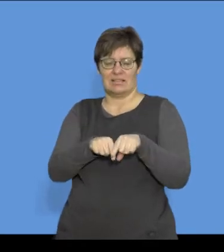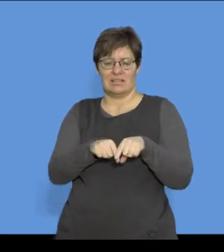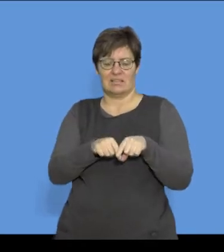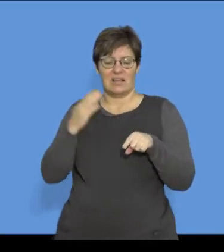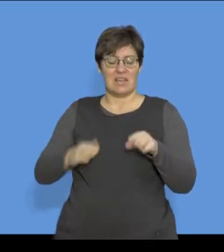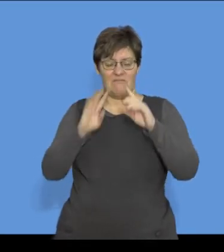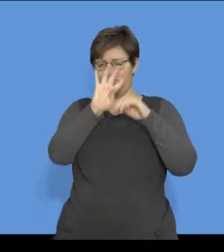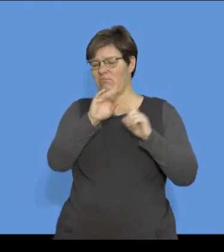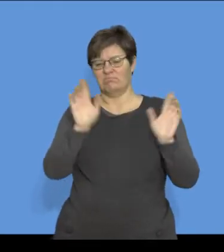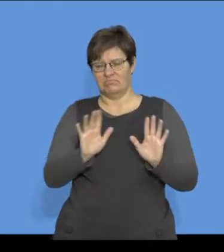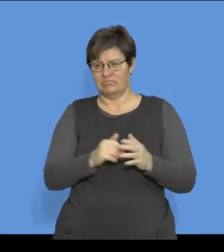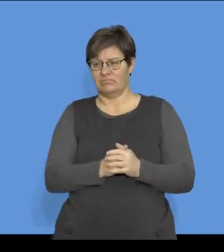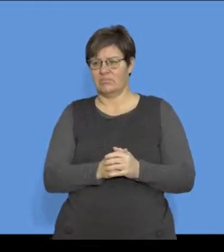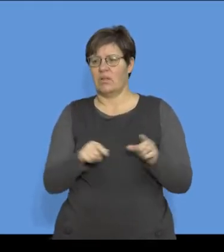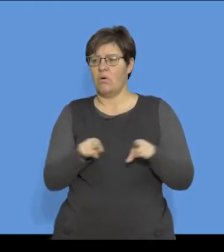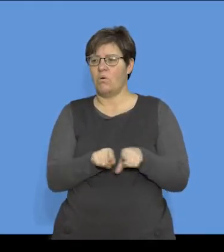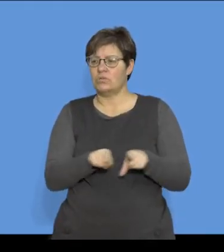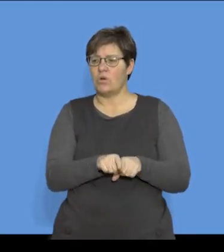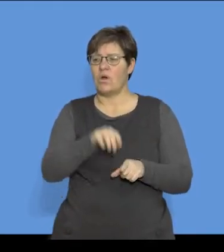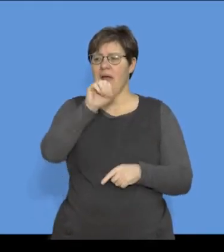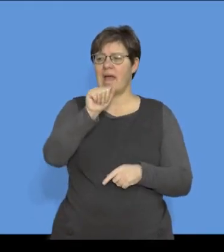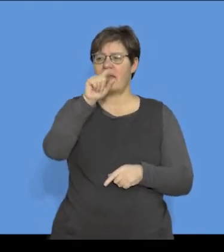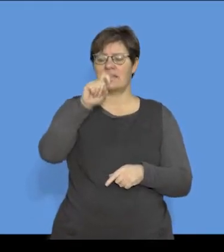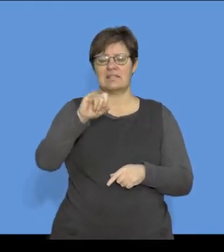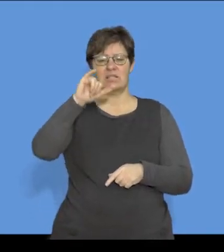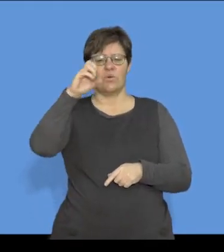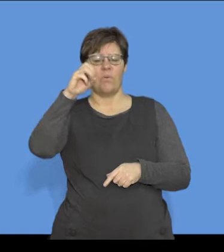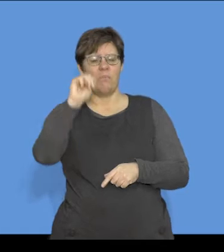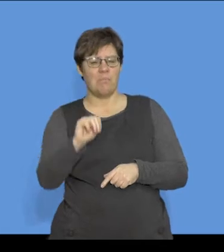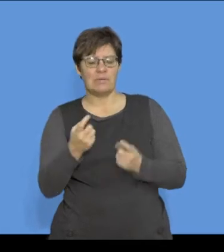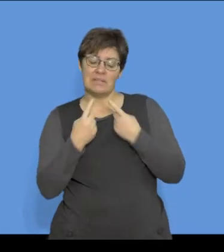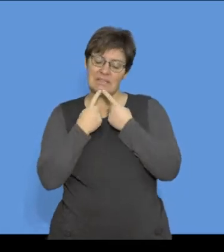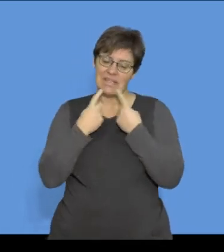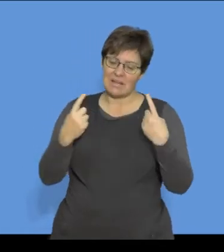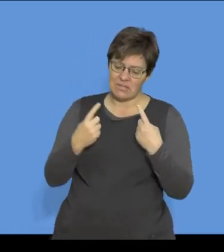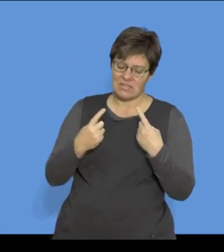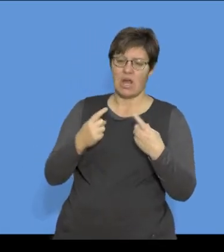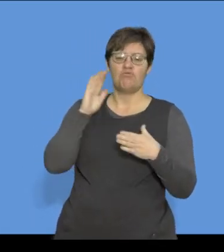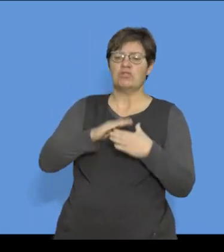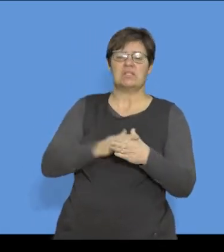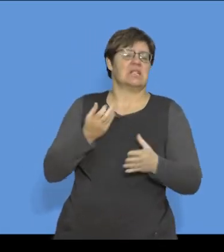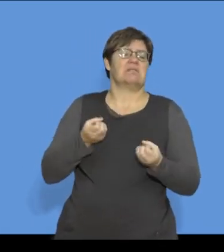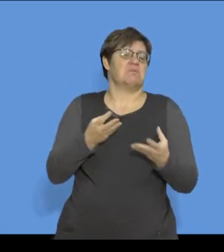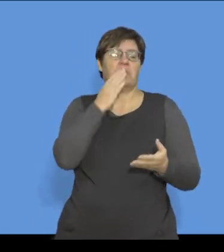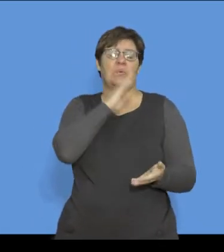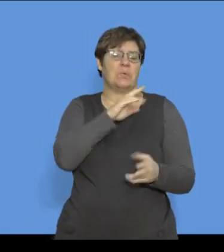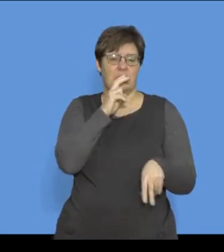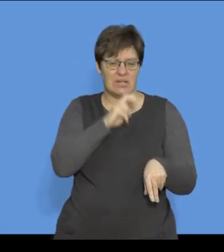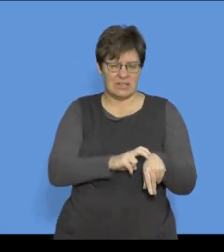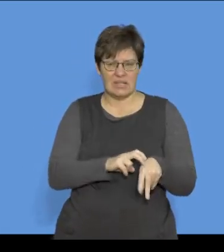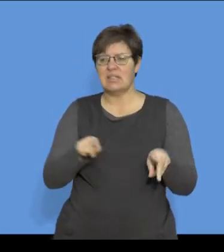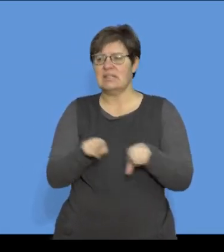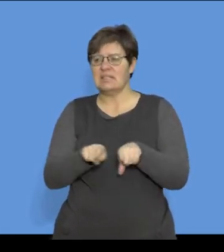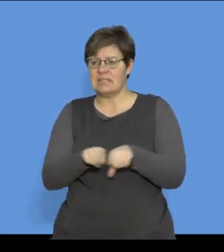we call the axioms. These are just your statements without reasons, which is the same as what a